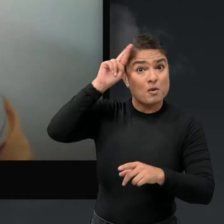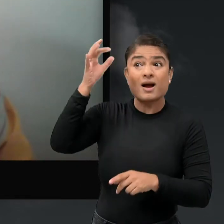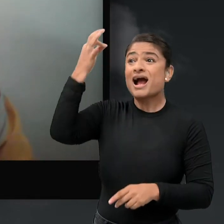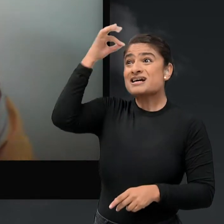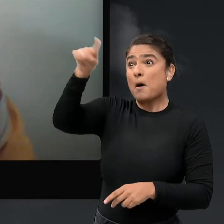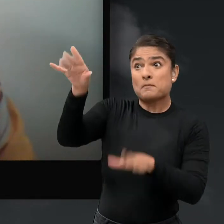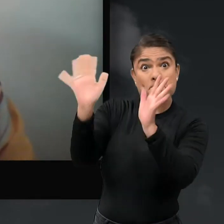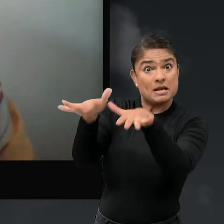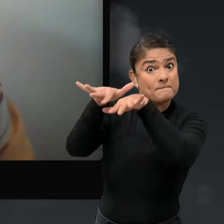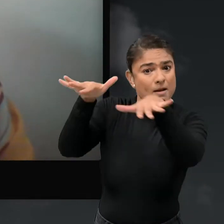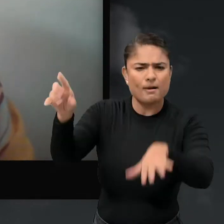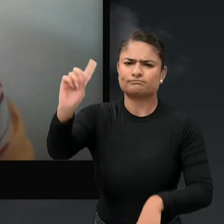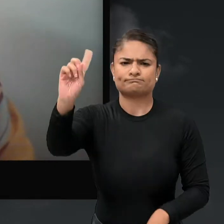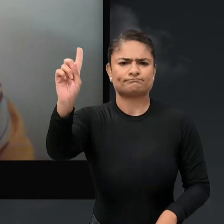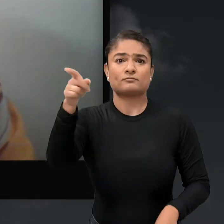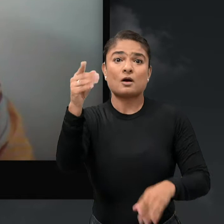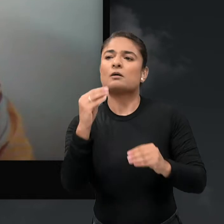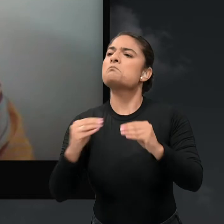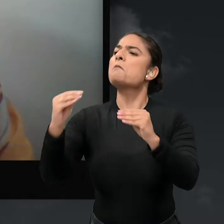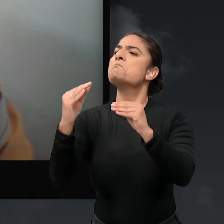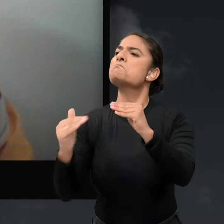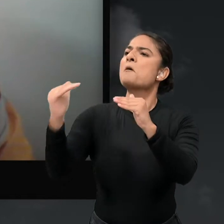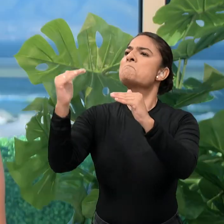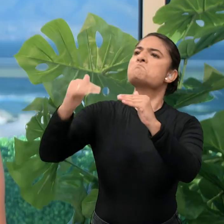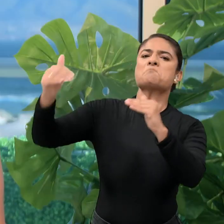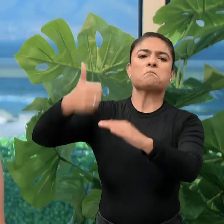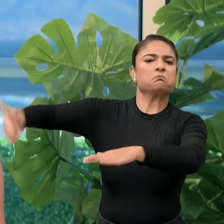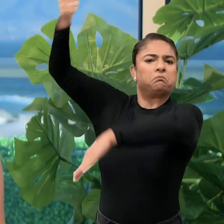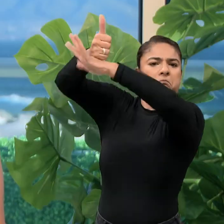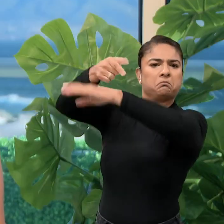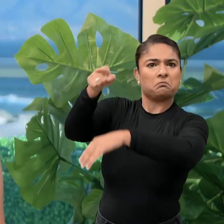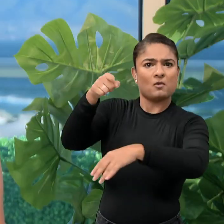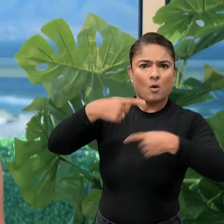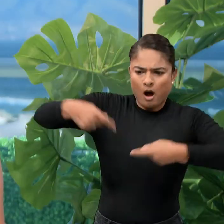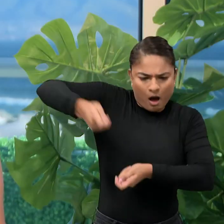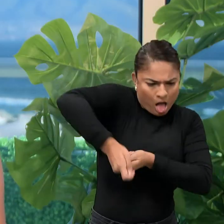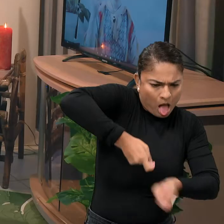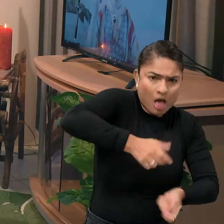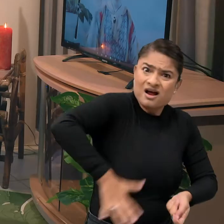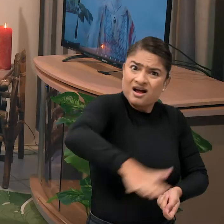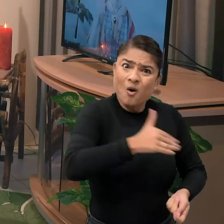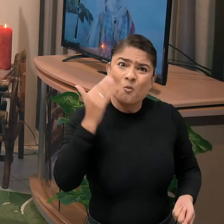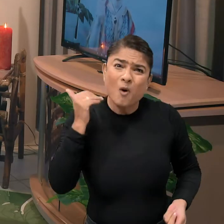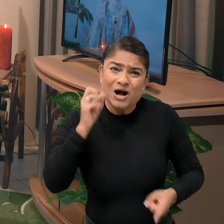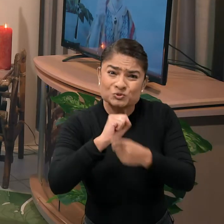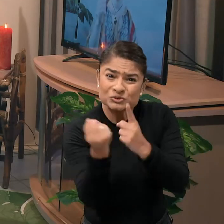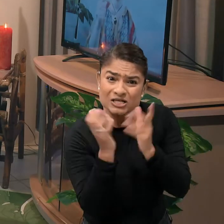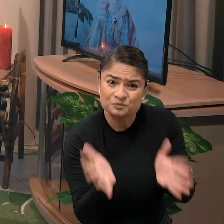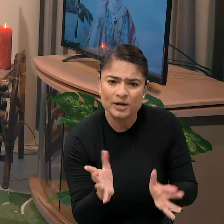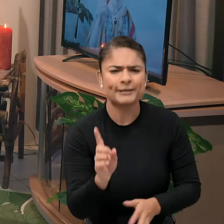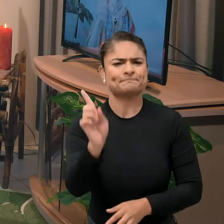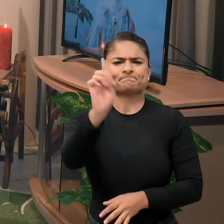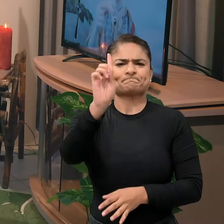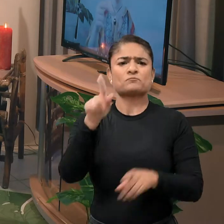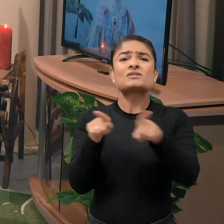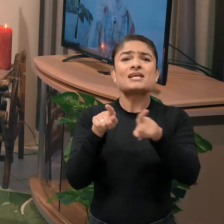people who've moved up to the top of the rank where they get to govern the whole society. But they also don't know how to